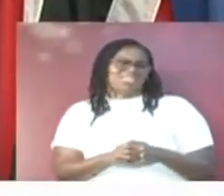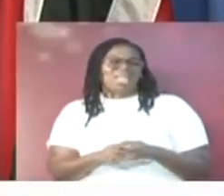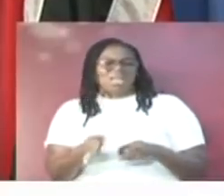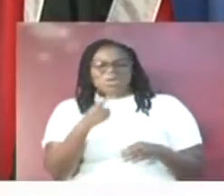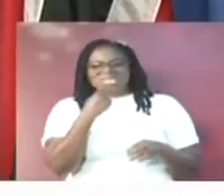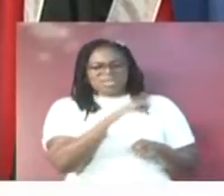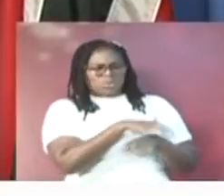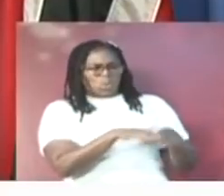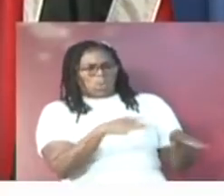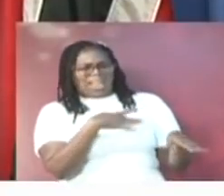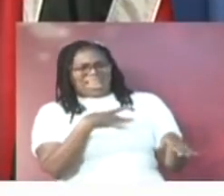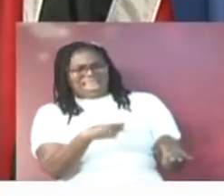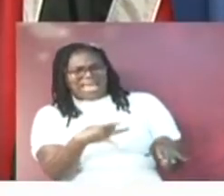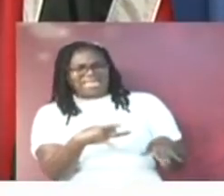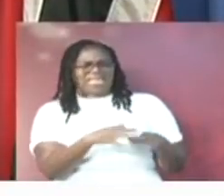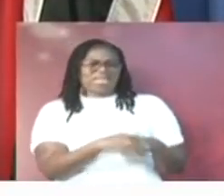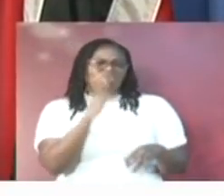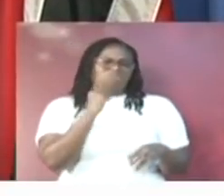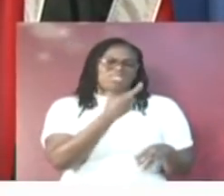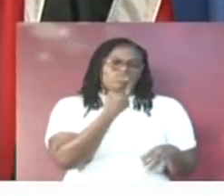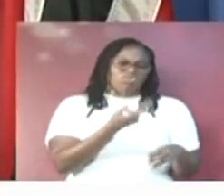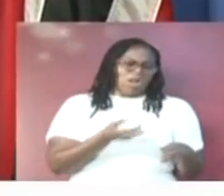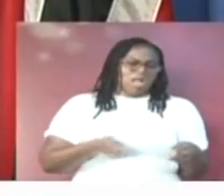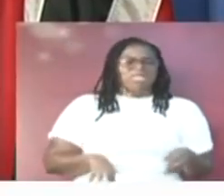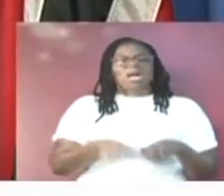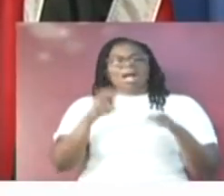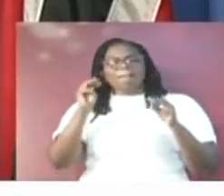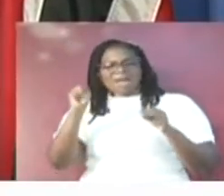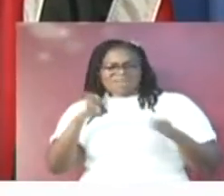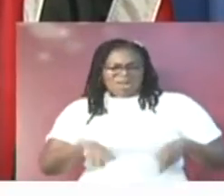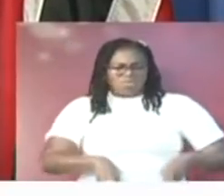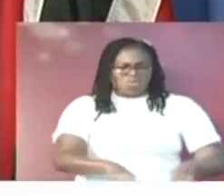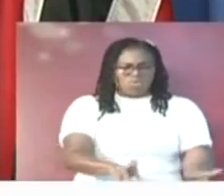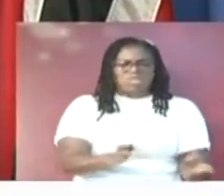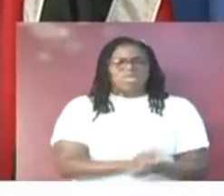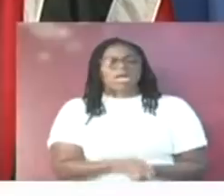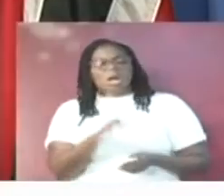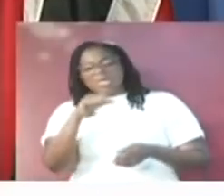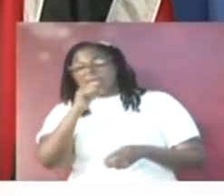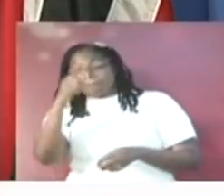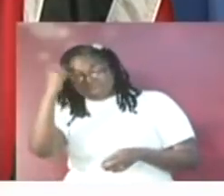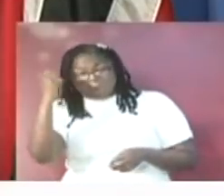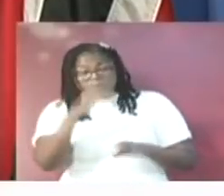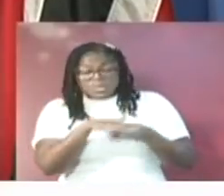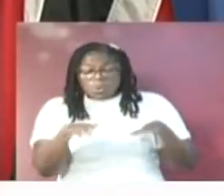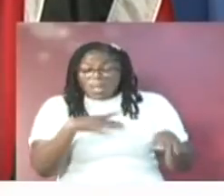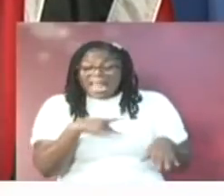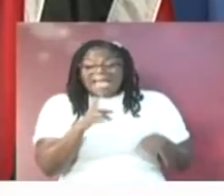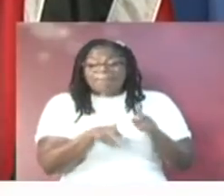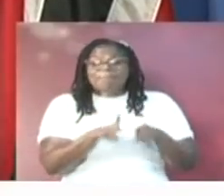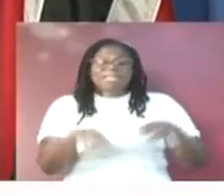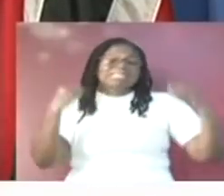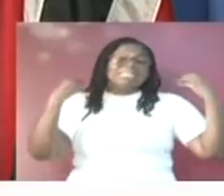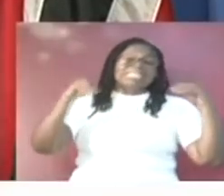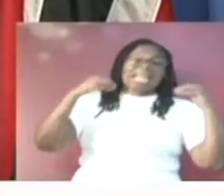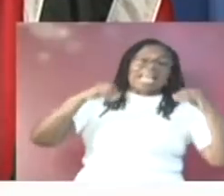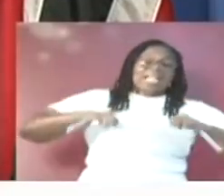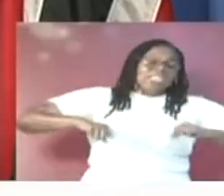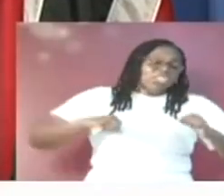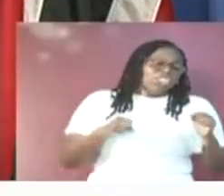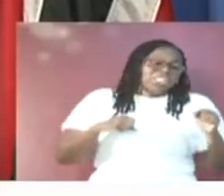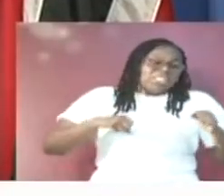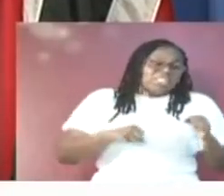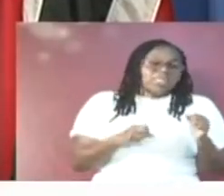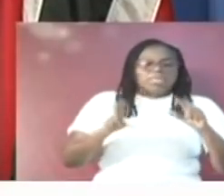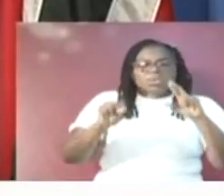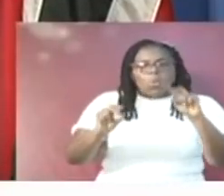against somebody selling chicken. It is against the fact that the business that you are